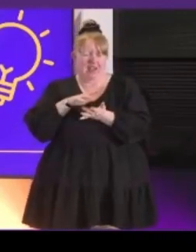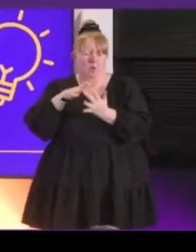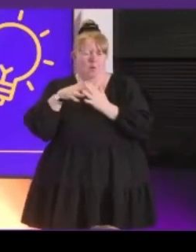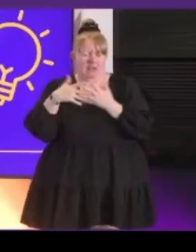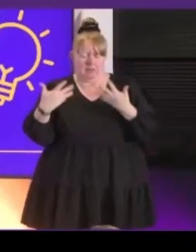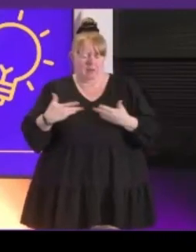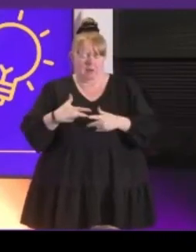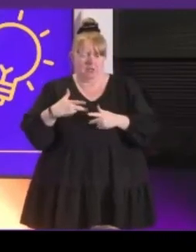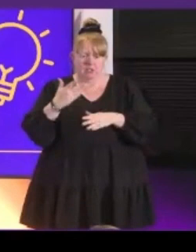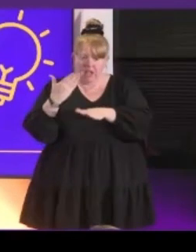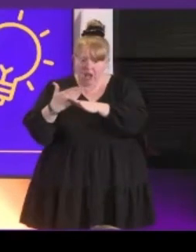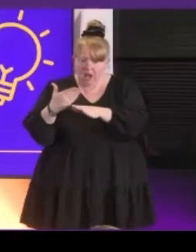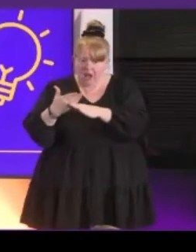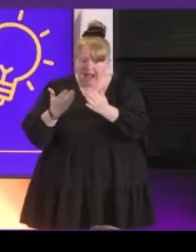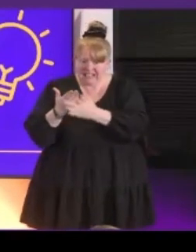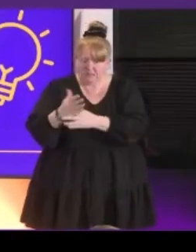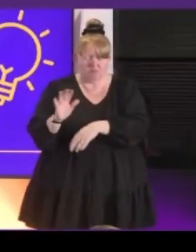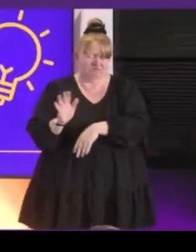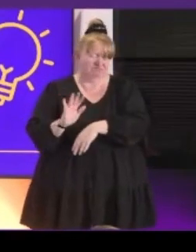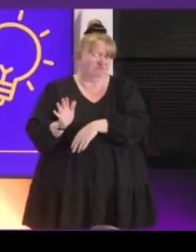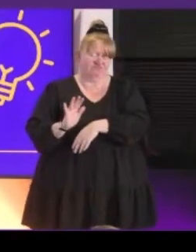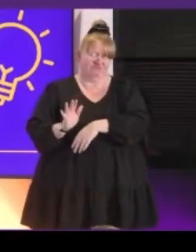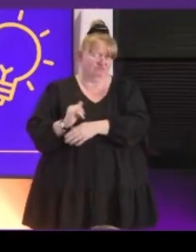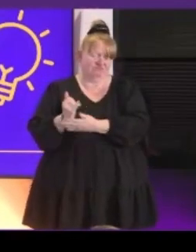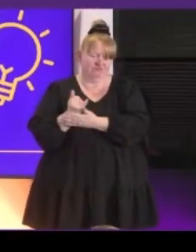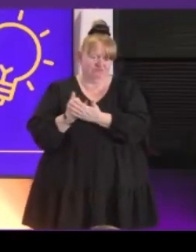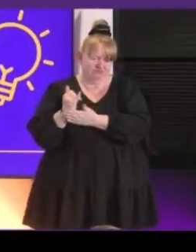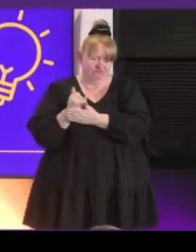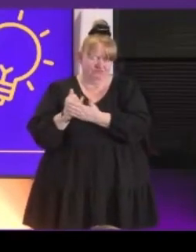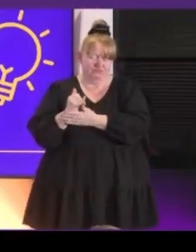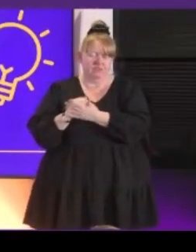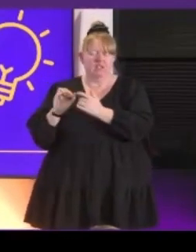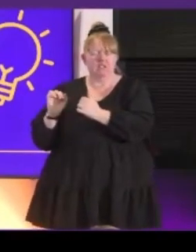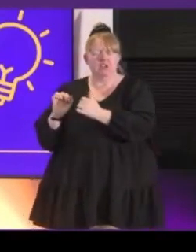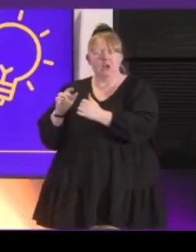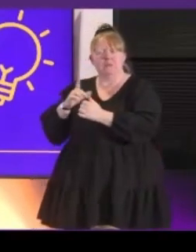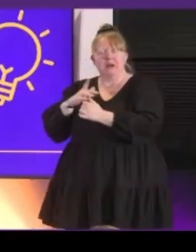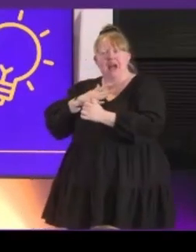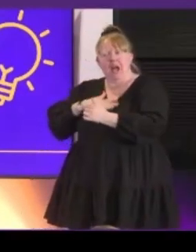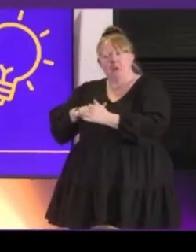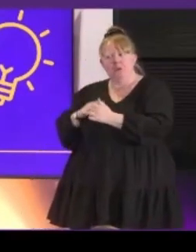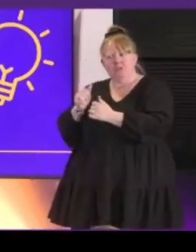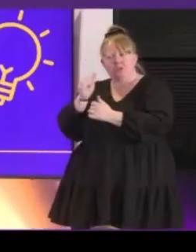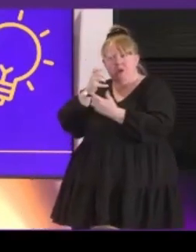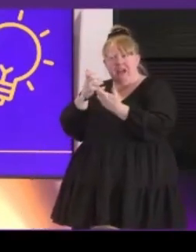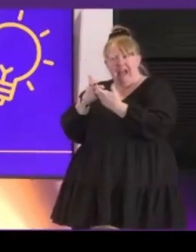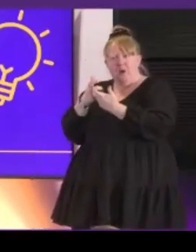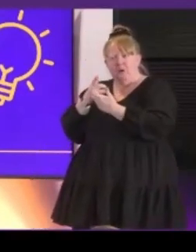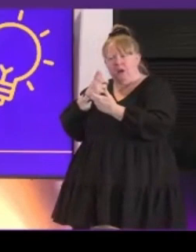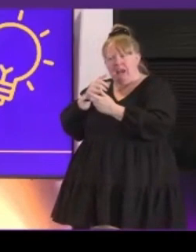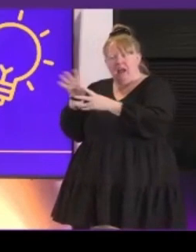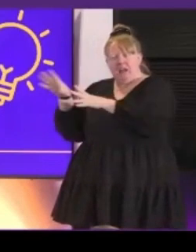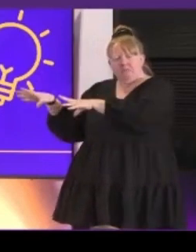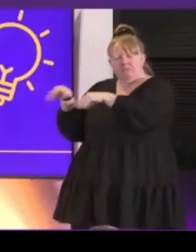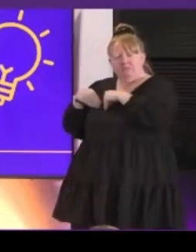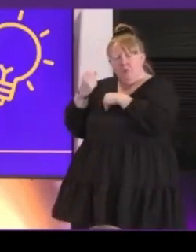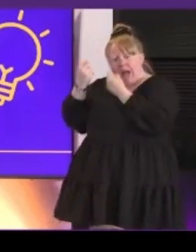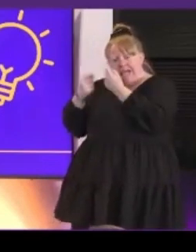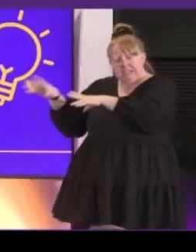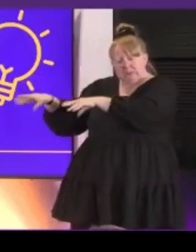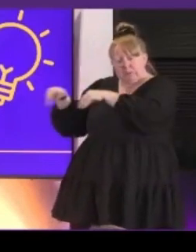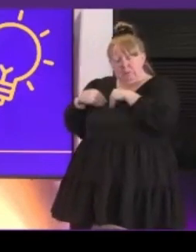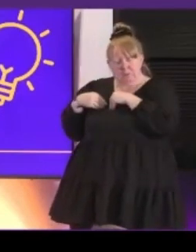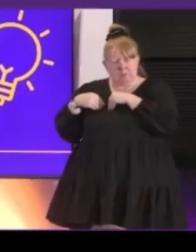just promote what you guys are doing instead of constantly feel like I'm banging on people's doors and asking them to be accessible? That's a